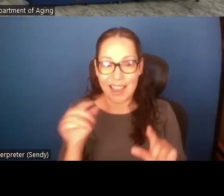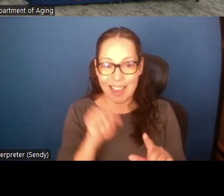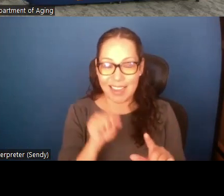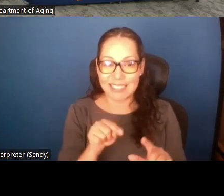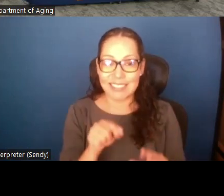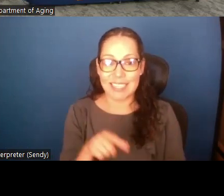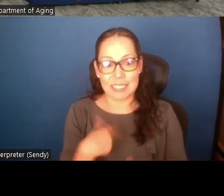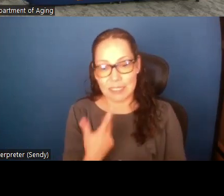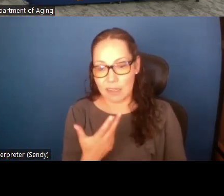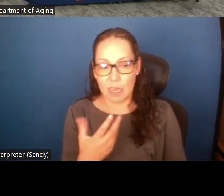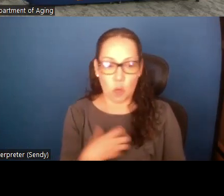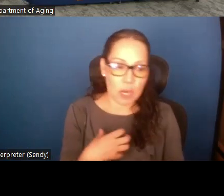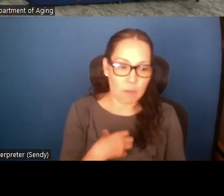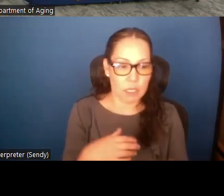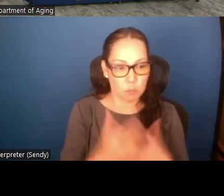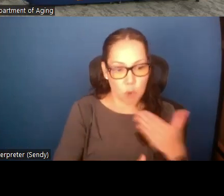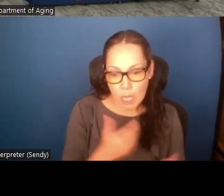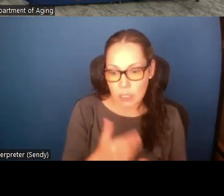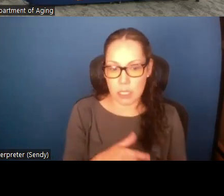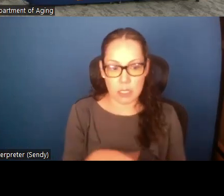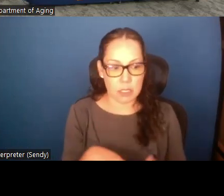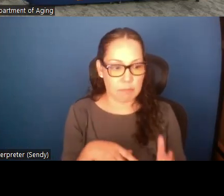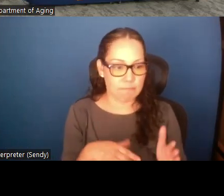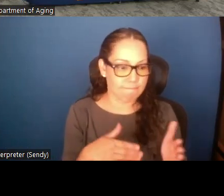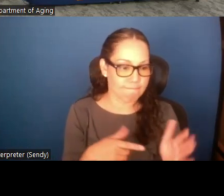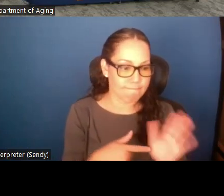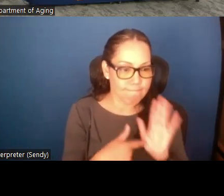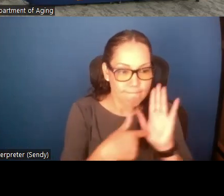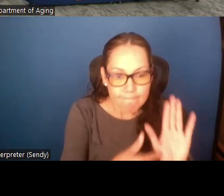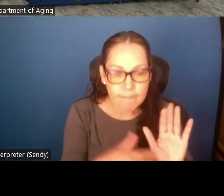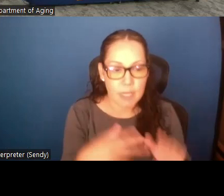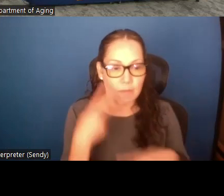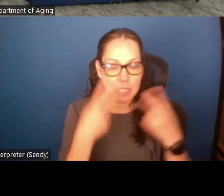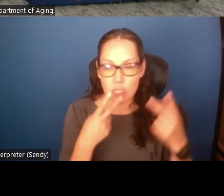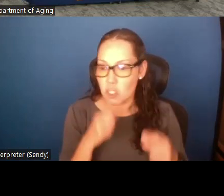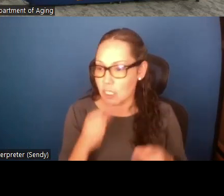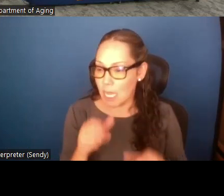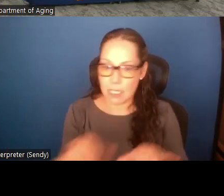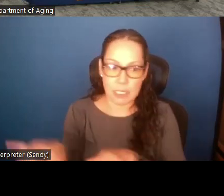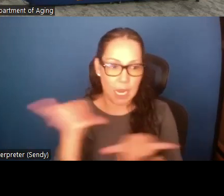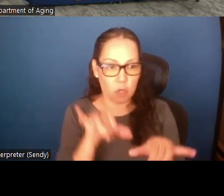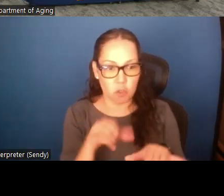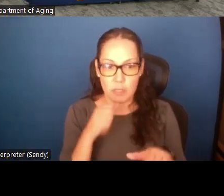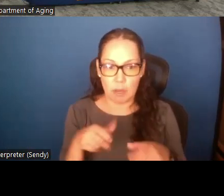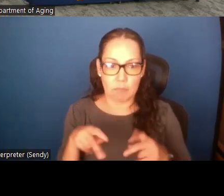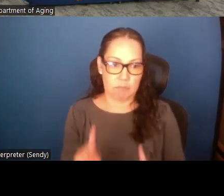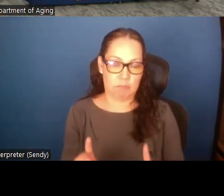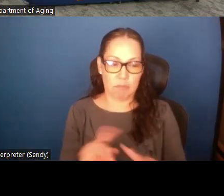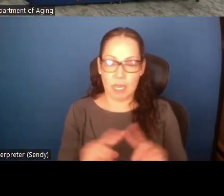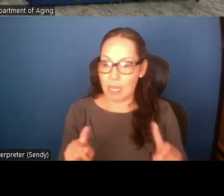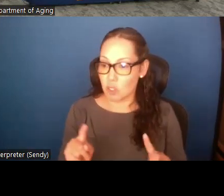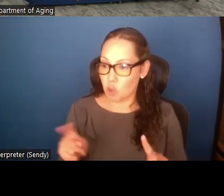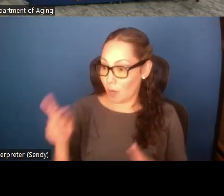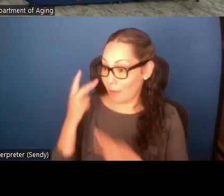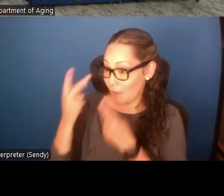grievance process to address situations where visitation standards were not adhered to. So if a visitor was denied